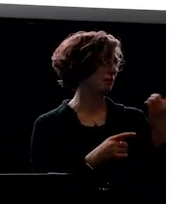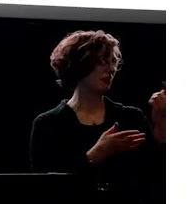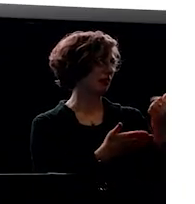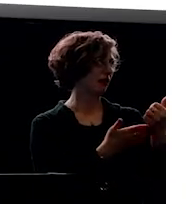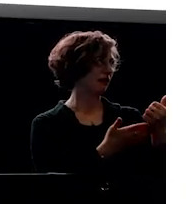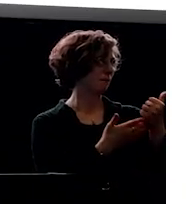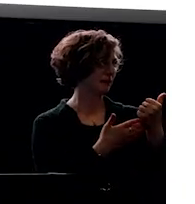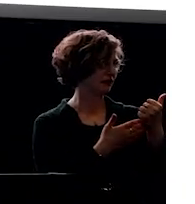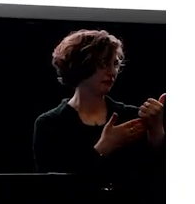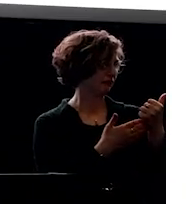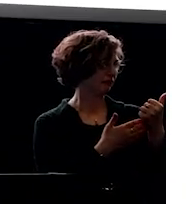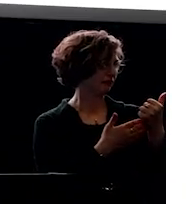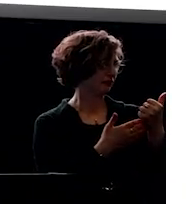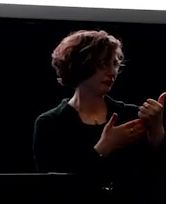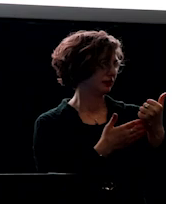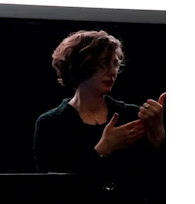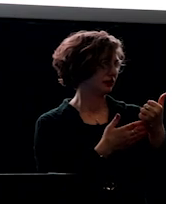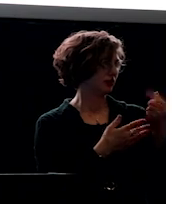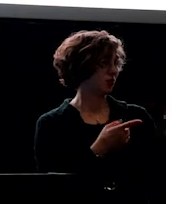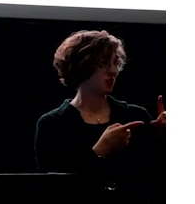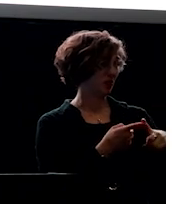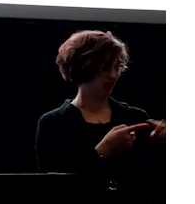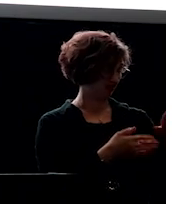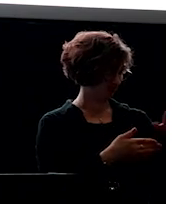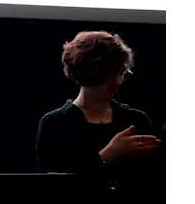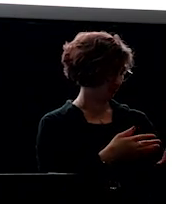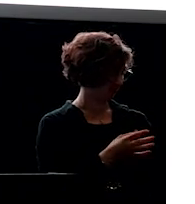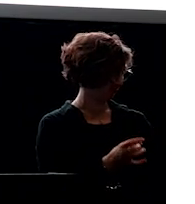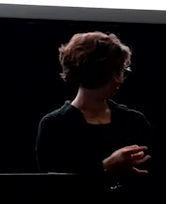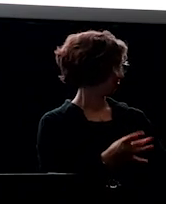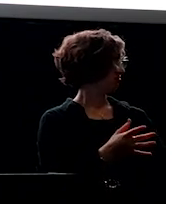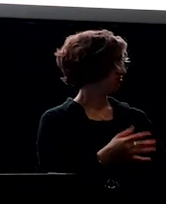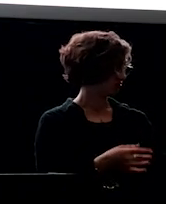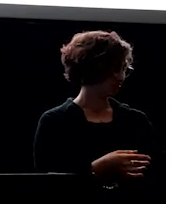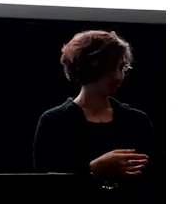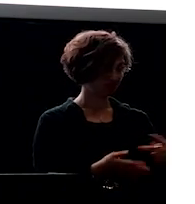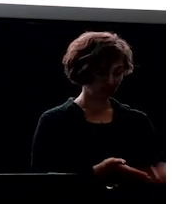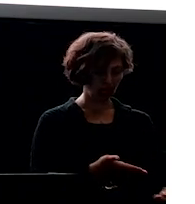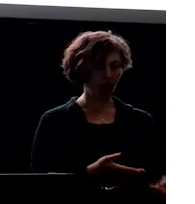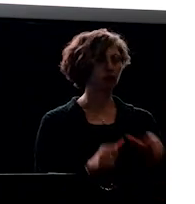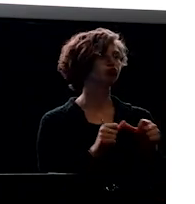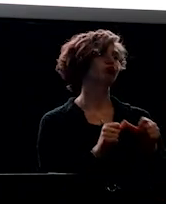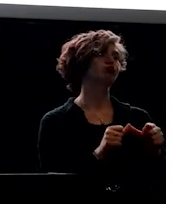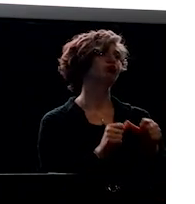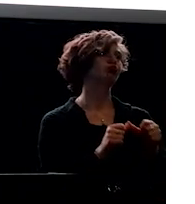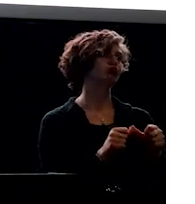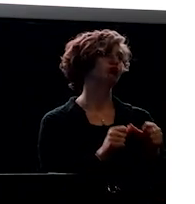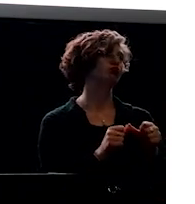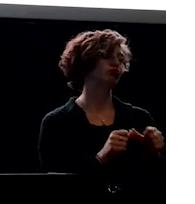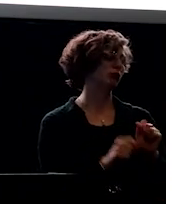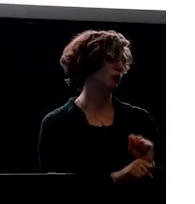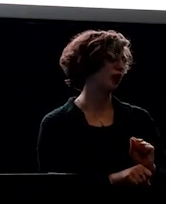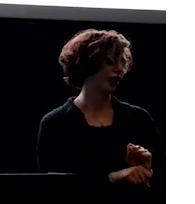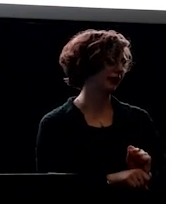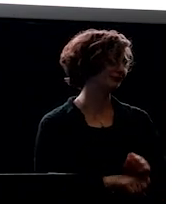was whenever I got bad results, whenever I got no results, I just kept working. I kept working through